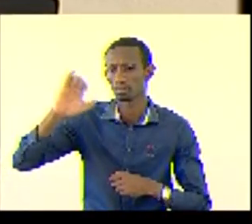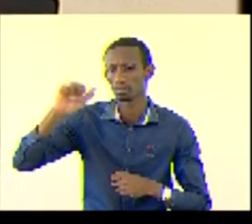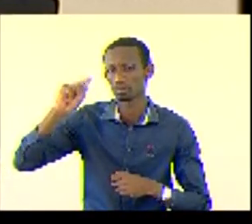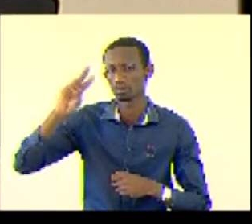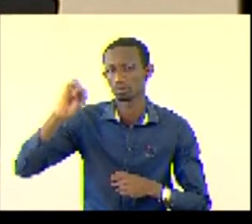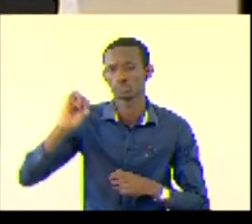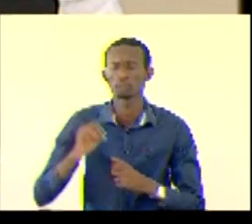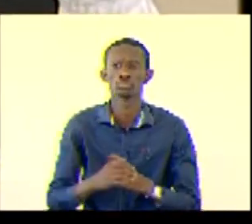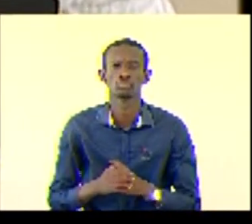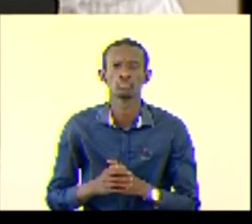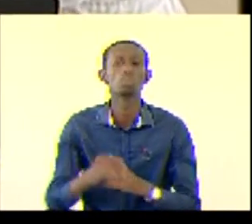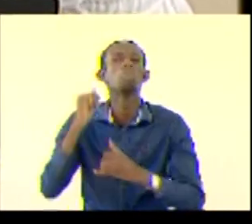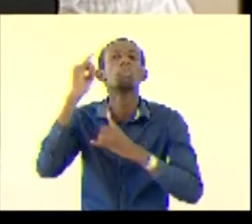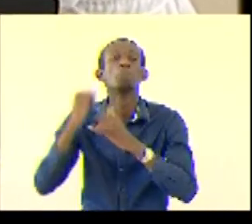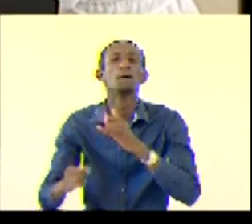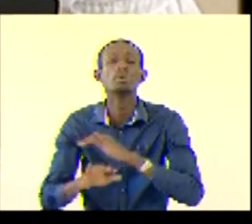has ended.